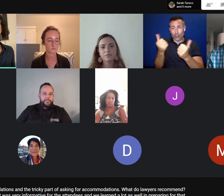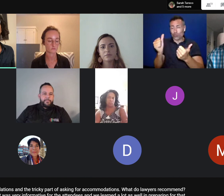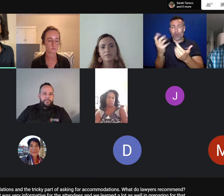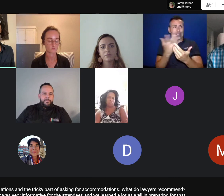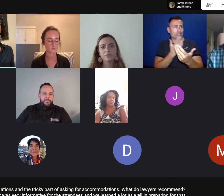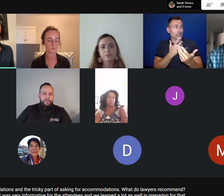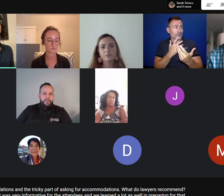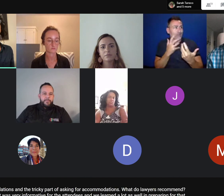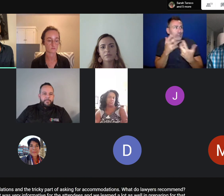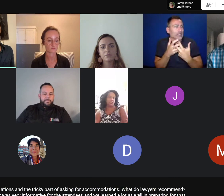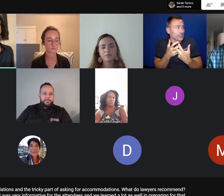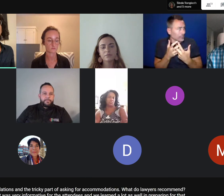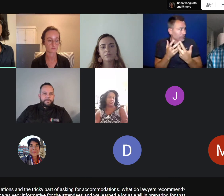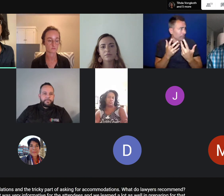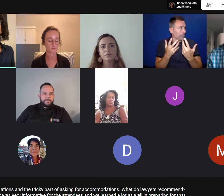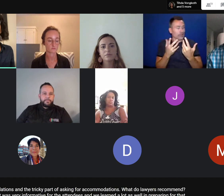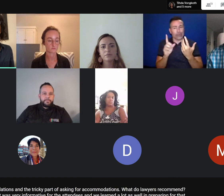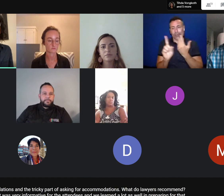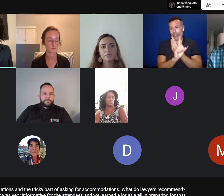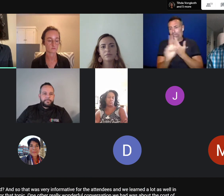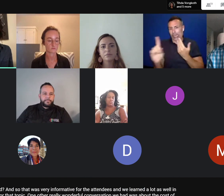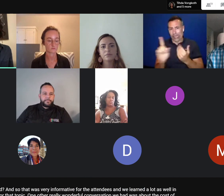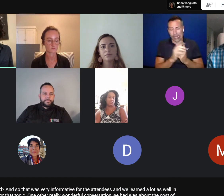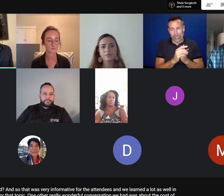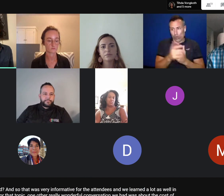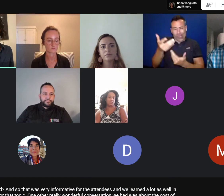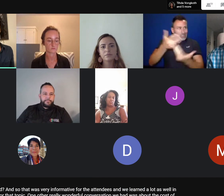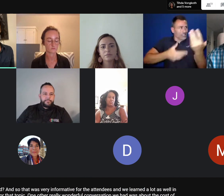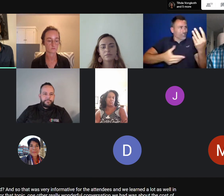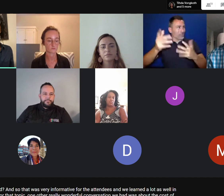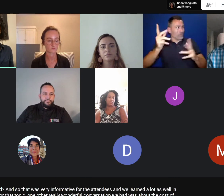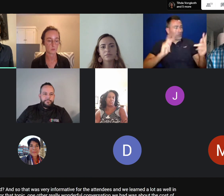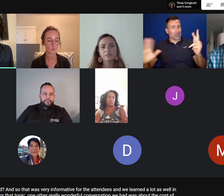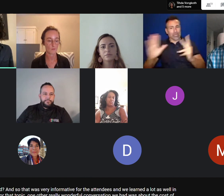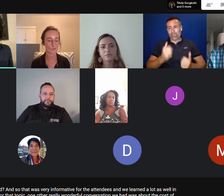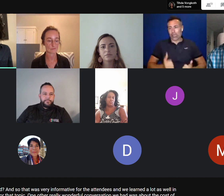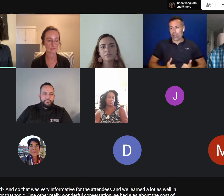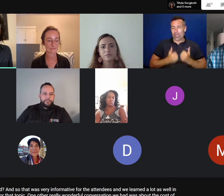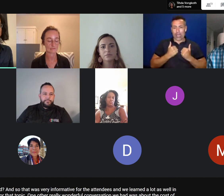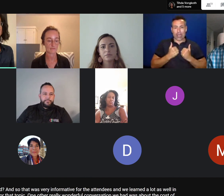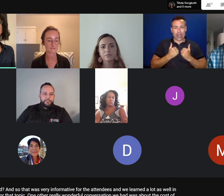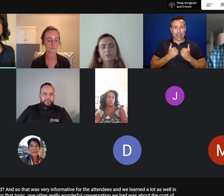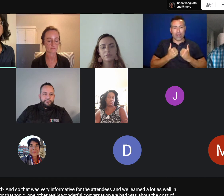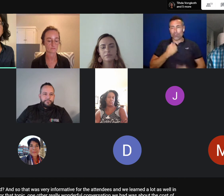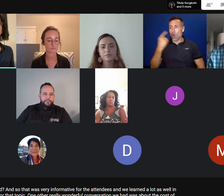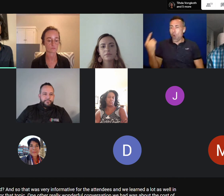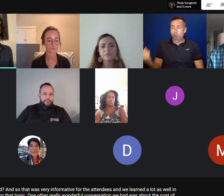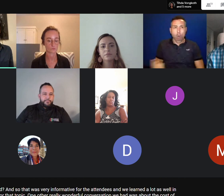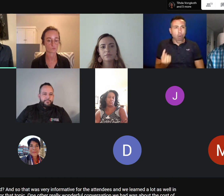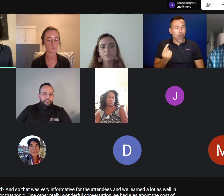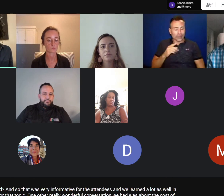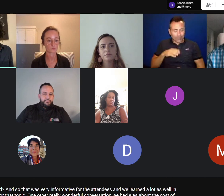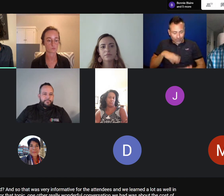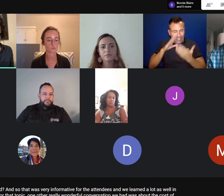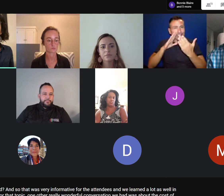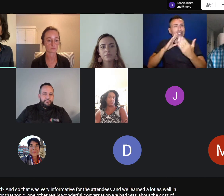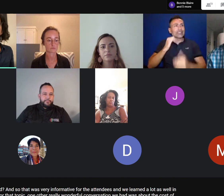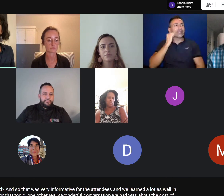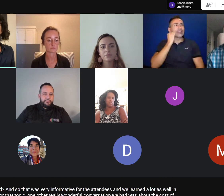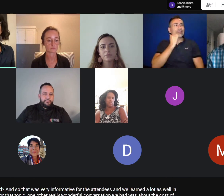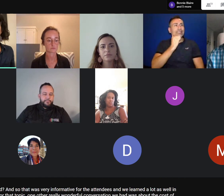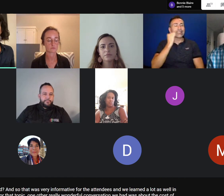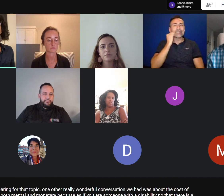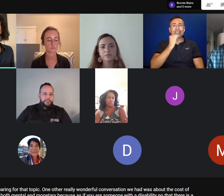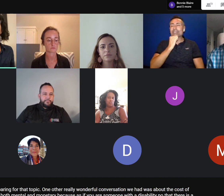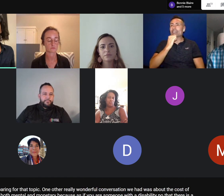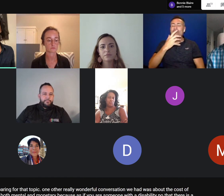spaces or interact with other people in your life, that are always daily kind of challenges that relate to